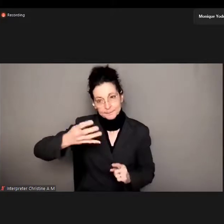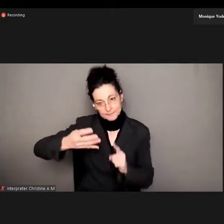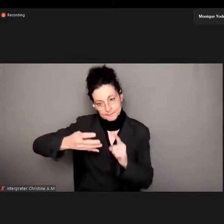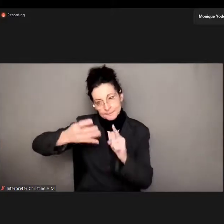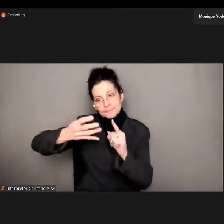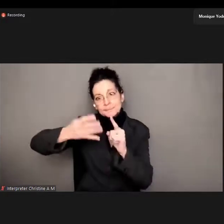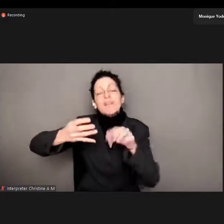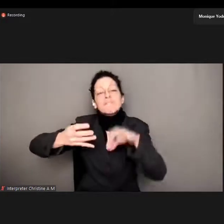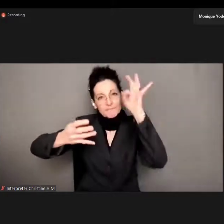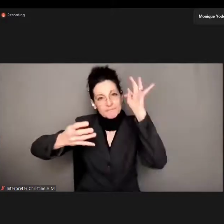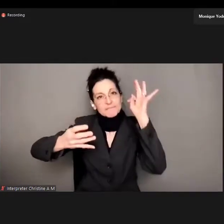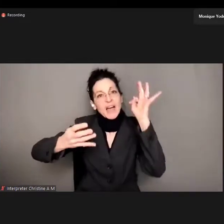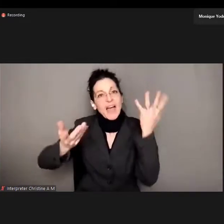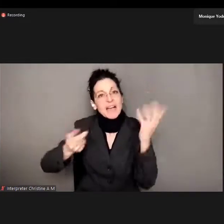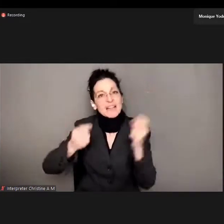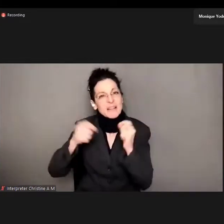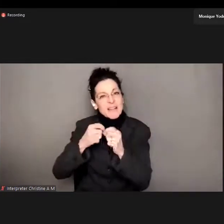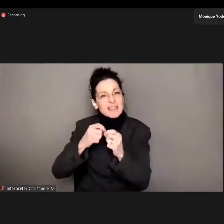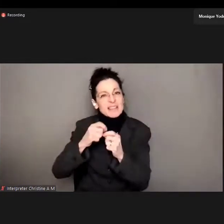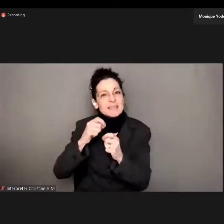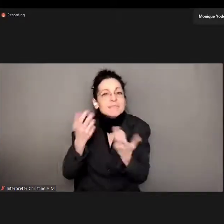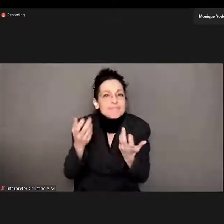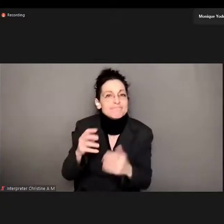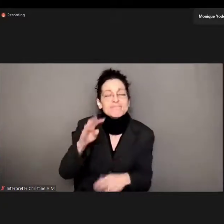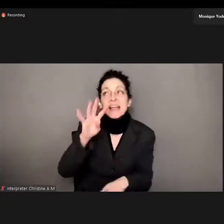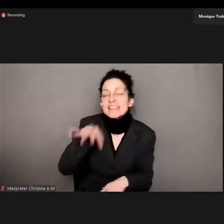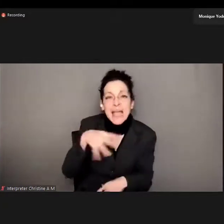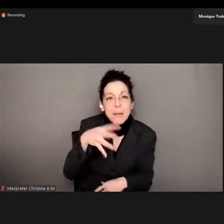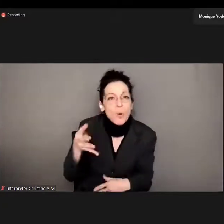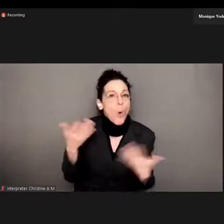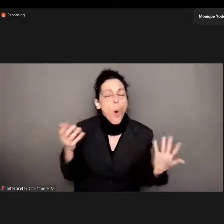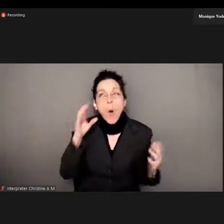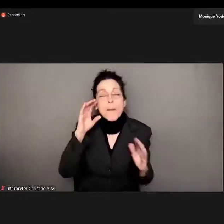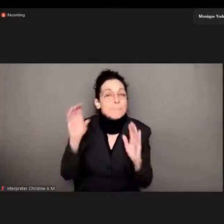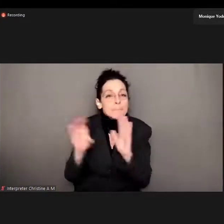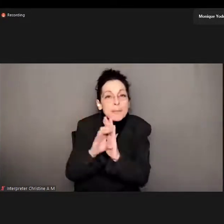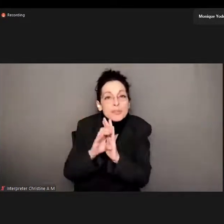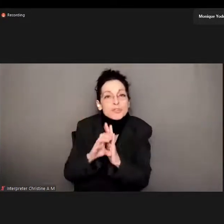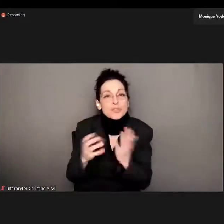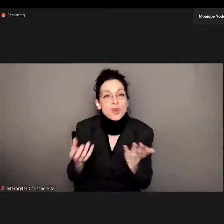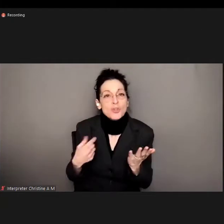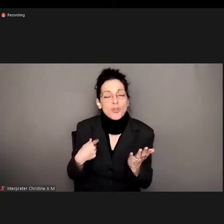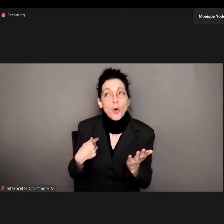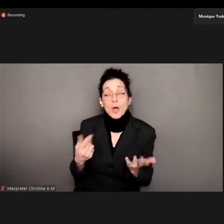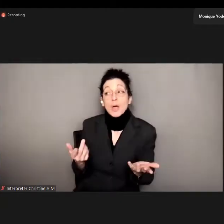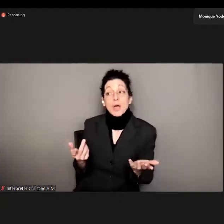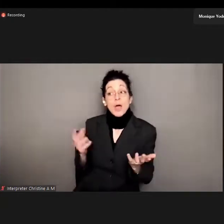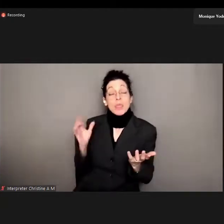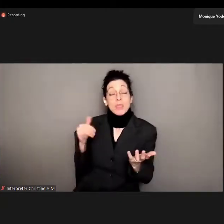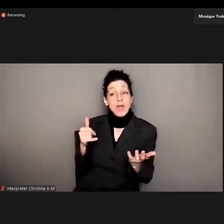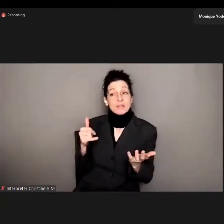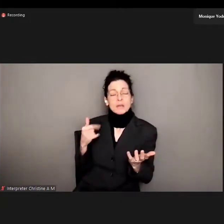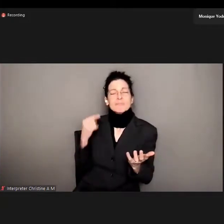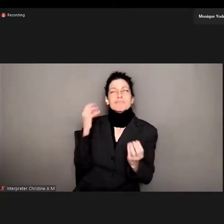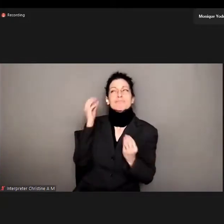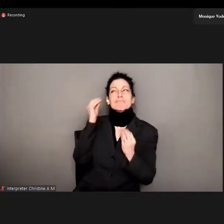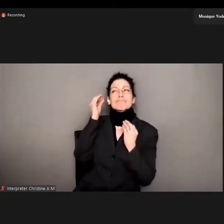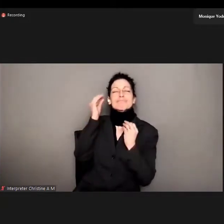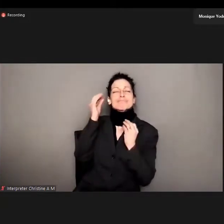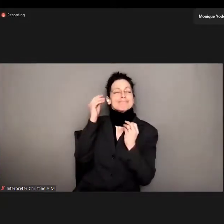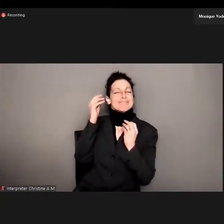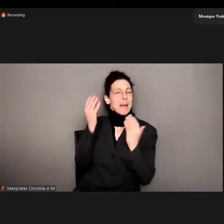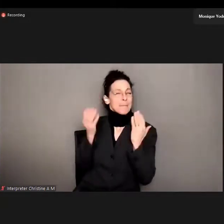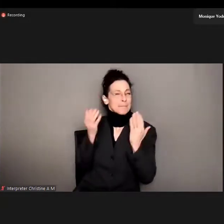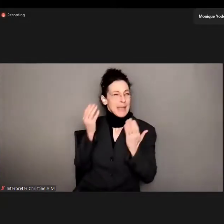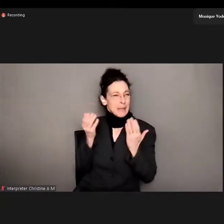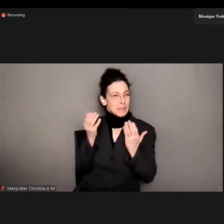tables when we're trying to present information to give some clarity, to consider if that might be the best option.